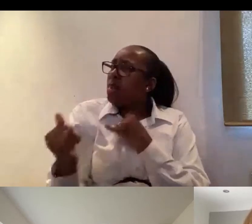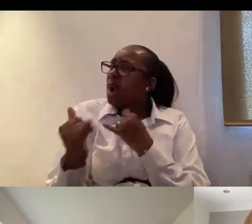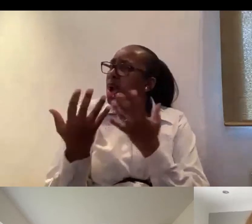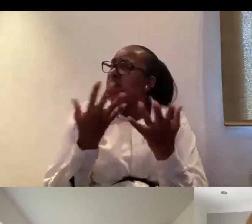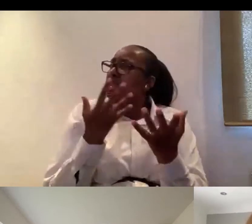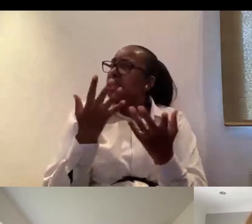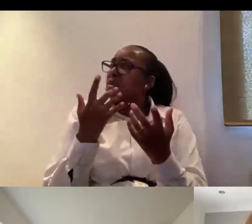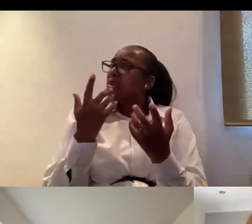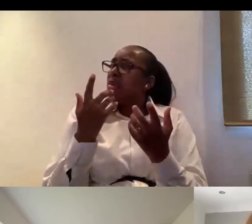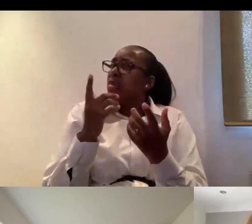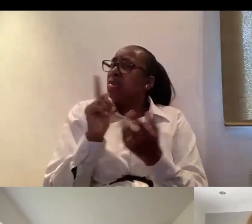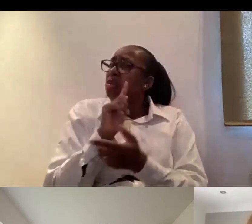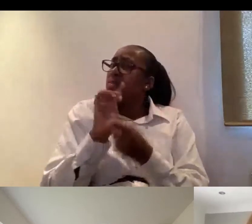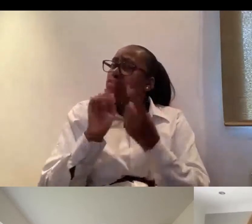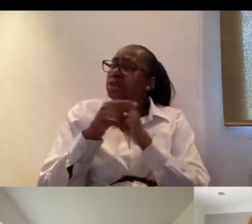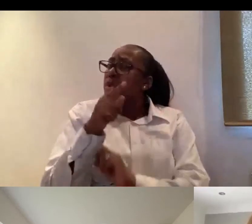to these people?